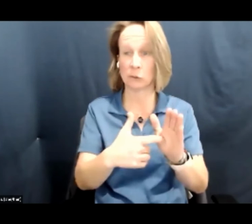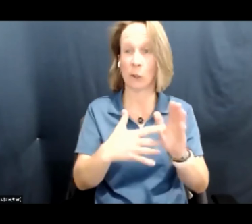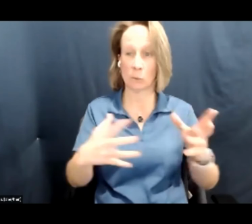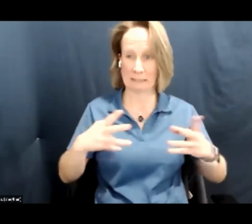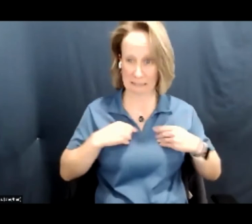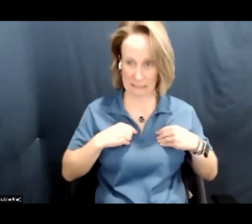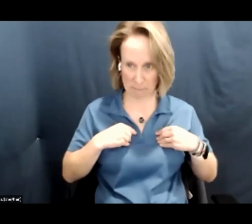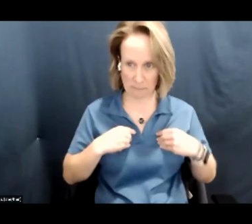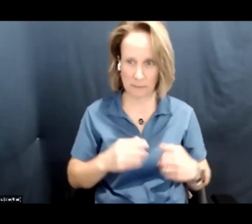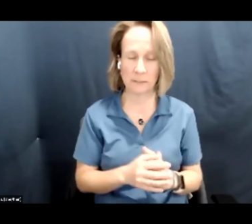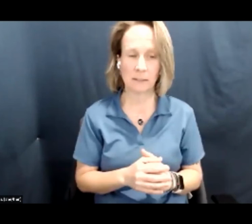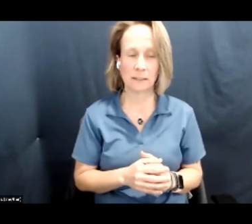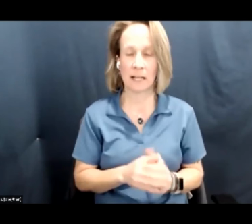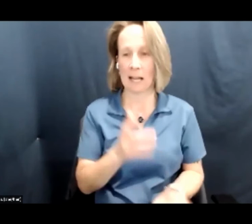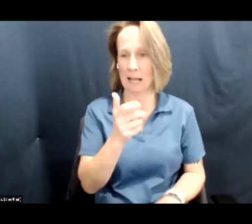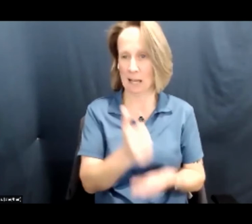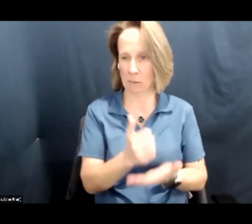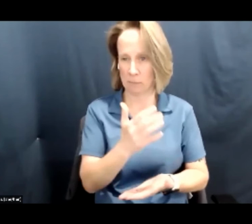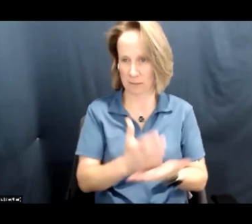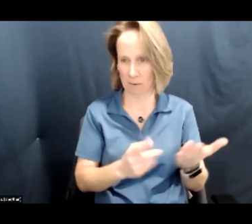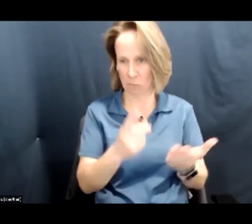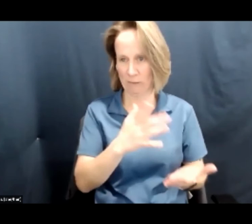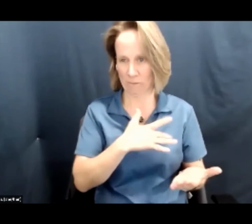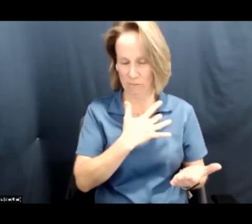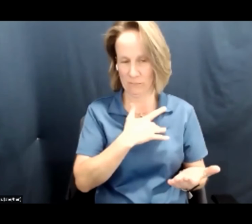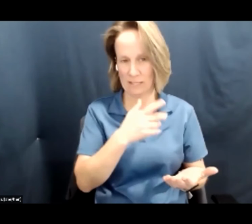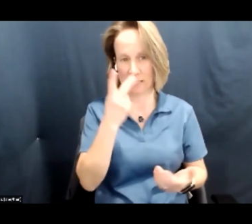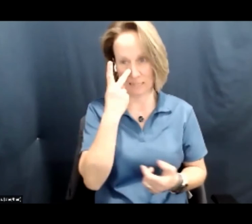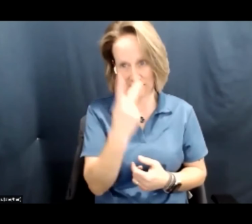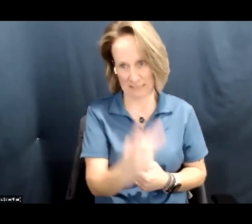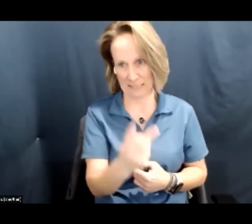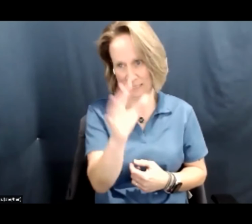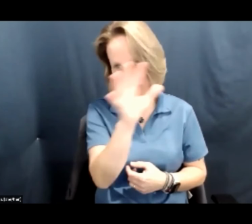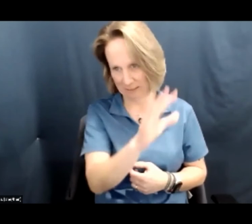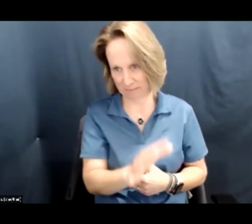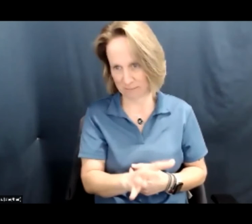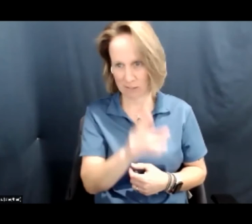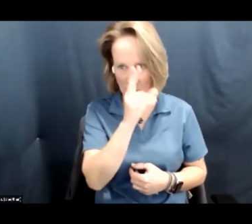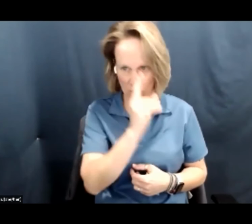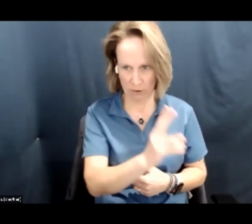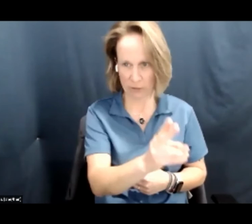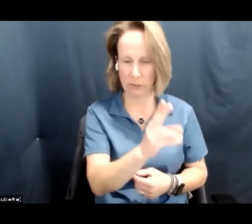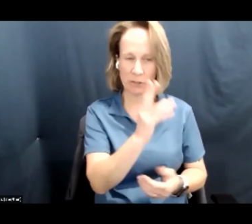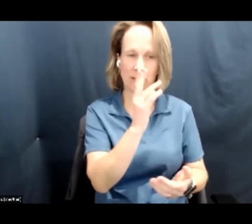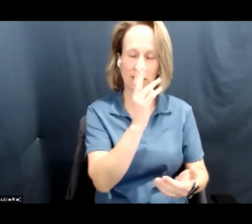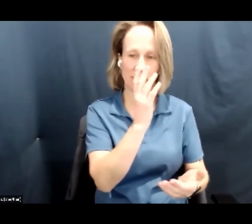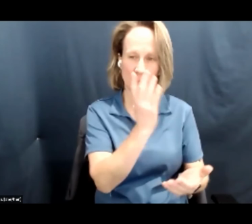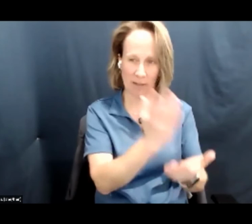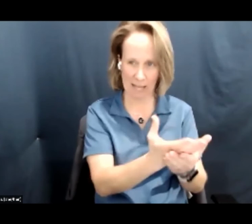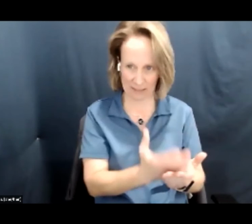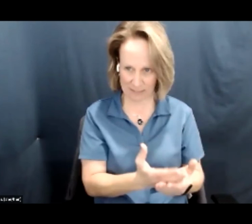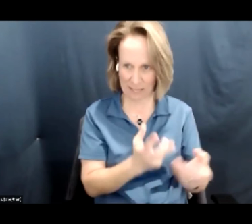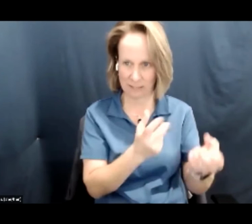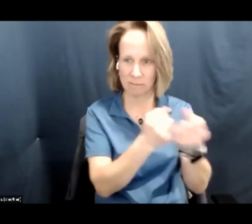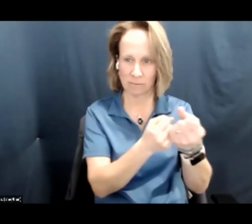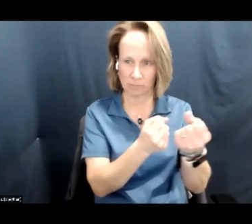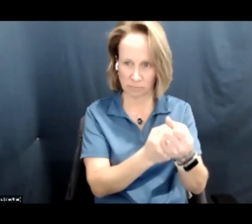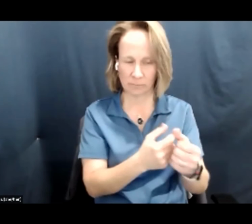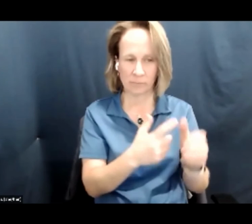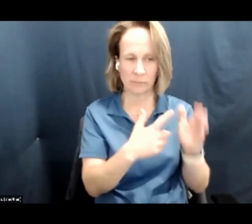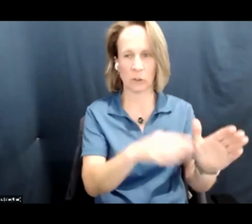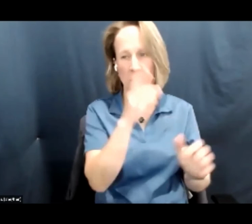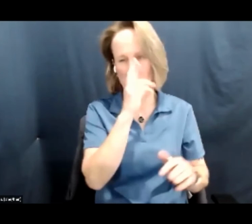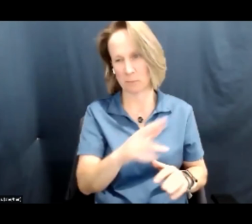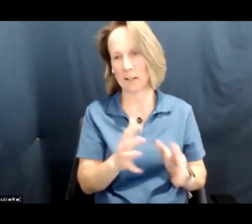helps someone be seen, part of who they are, shows respect, honoring, validating, shows respect, lots of showing respect,